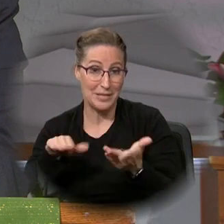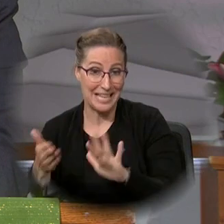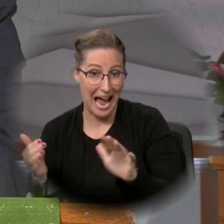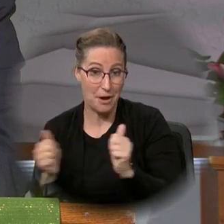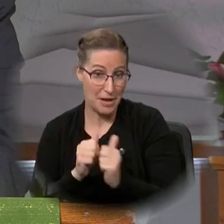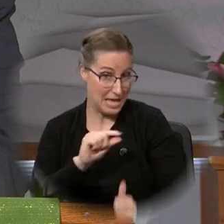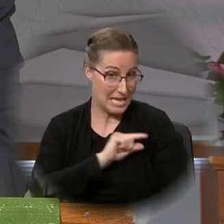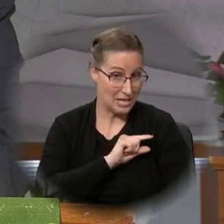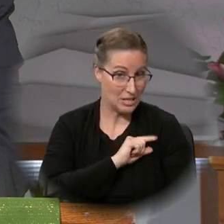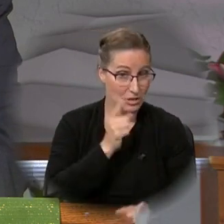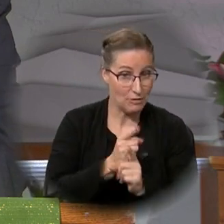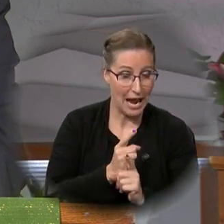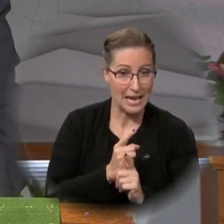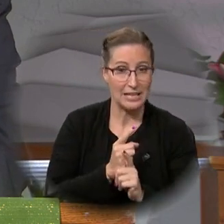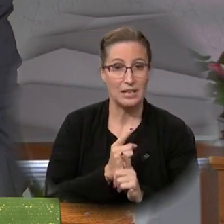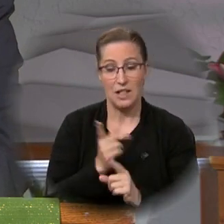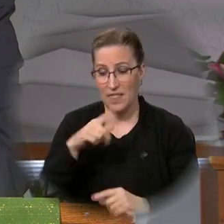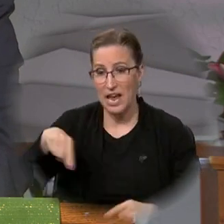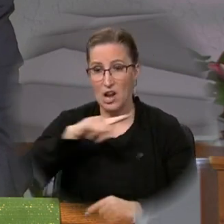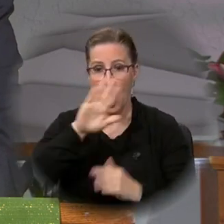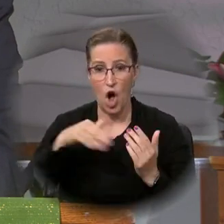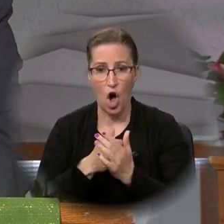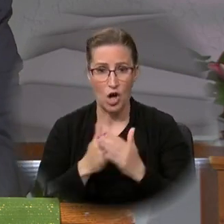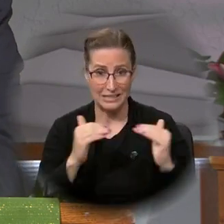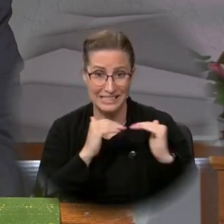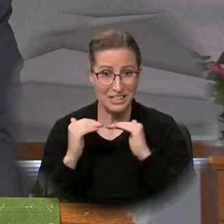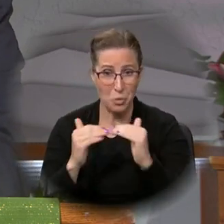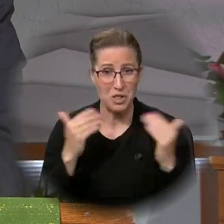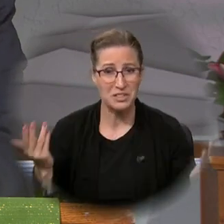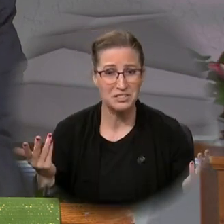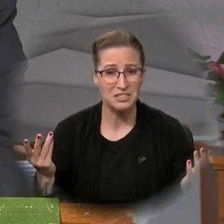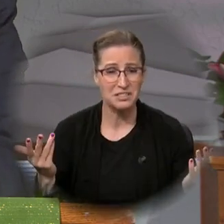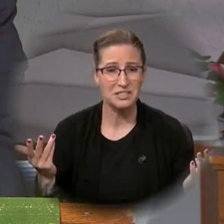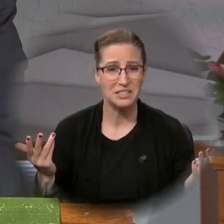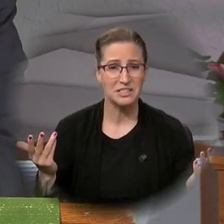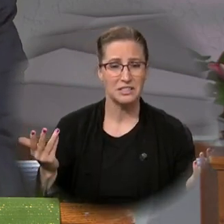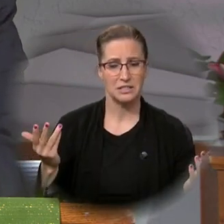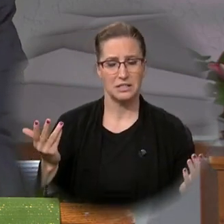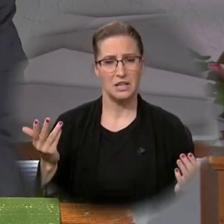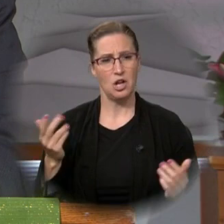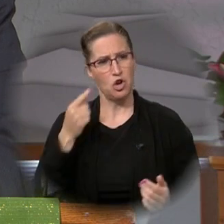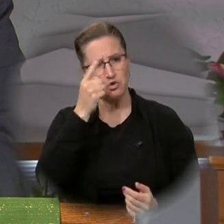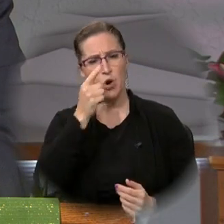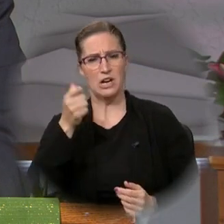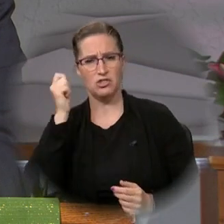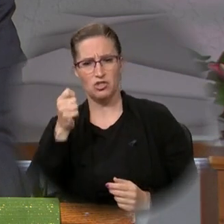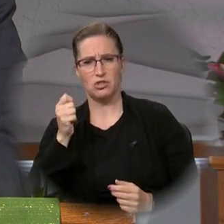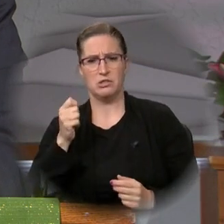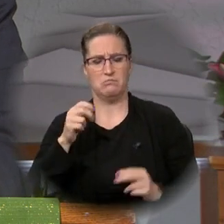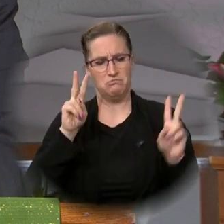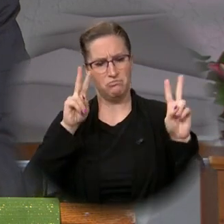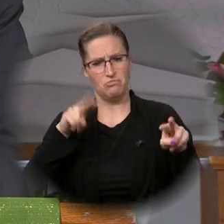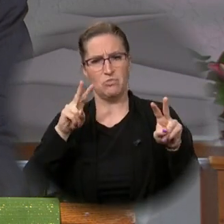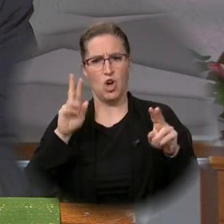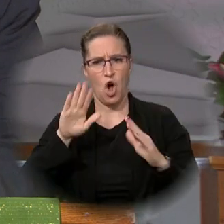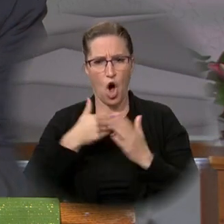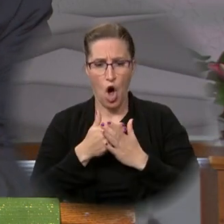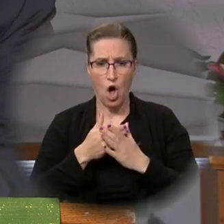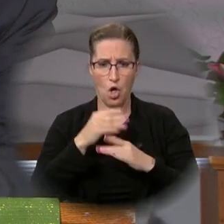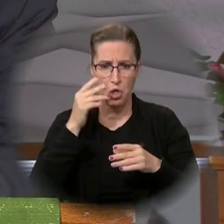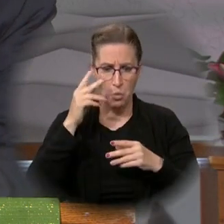guilty, so that the innocent and the guilty would be treated alike. Should not the judge of all the world act with